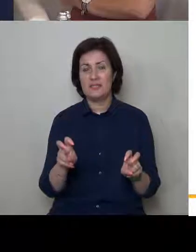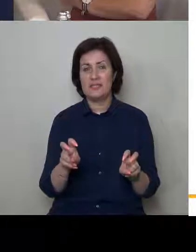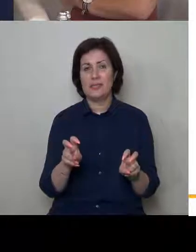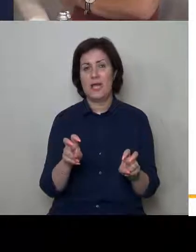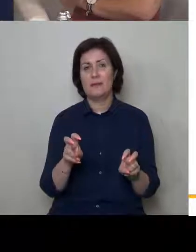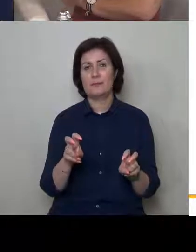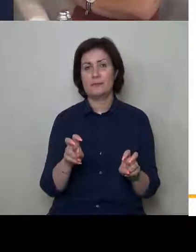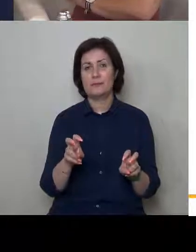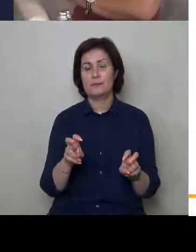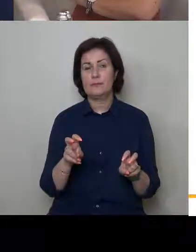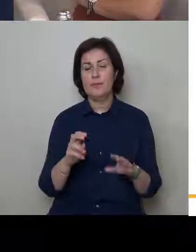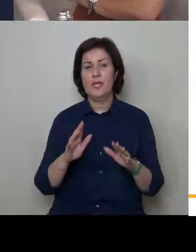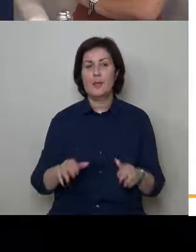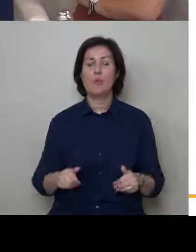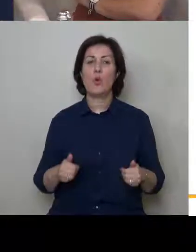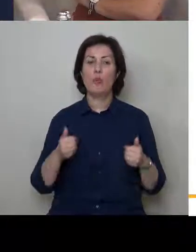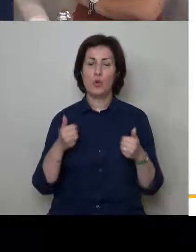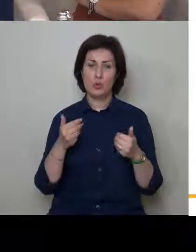here